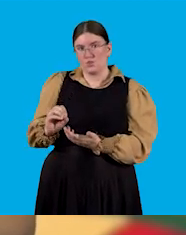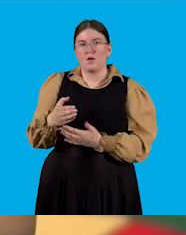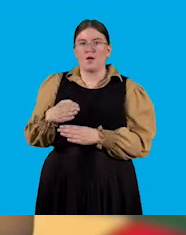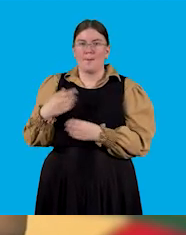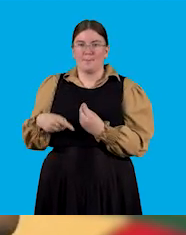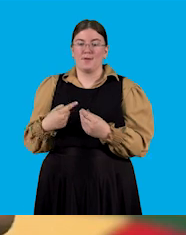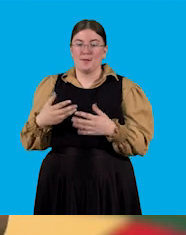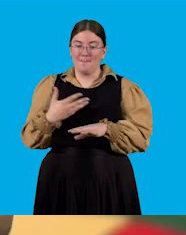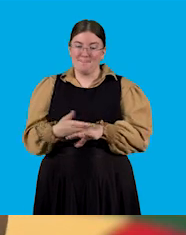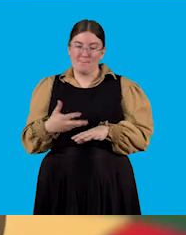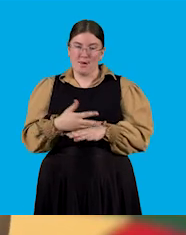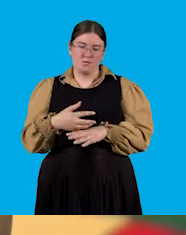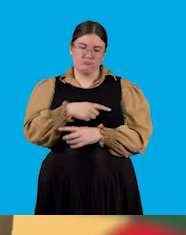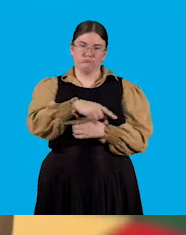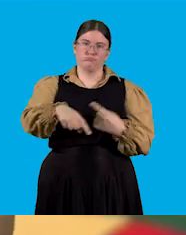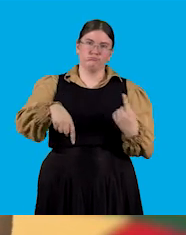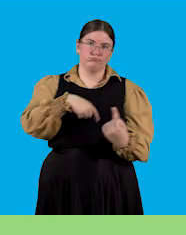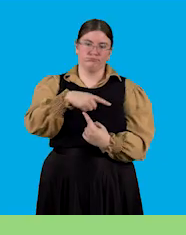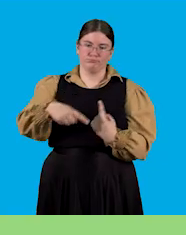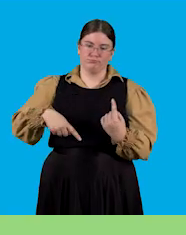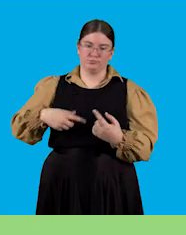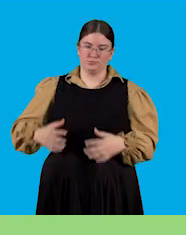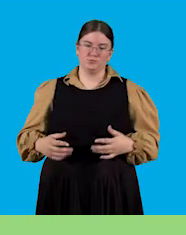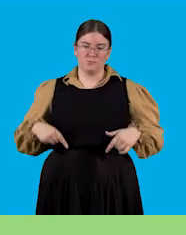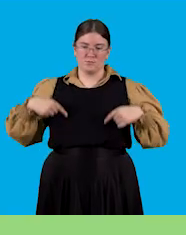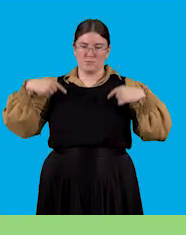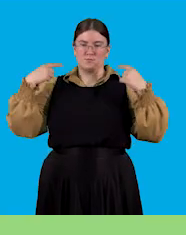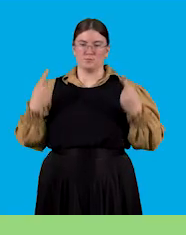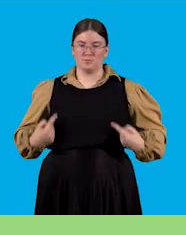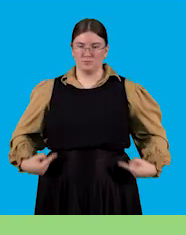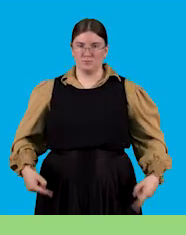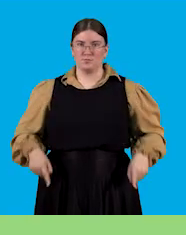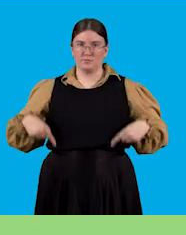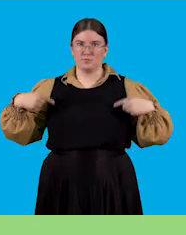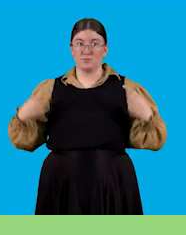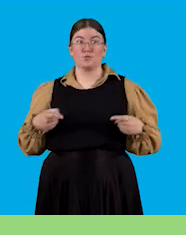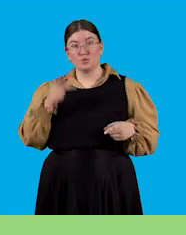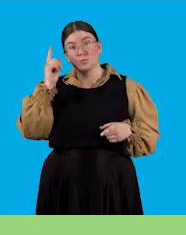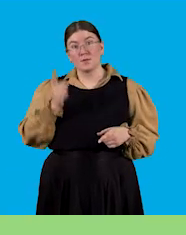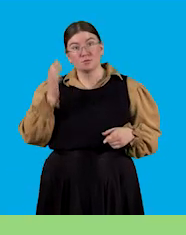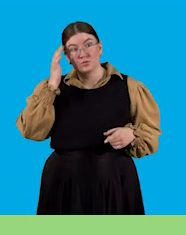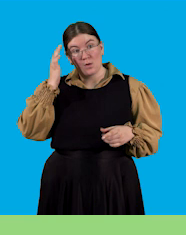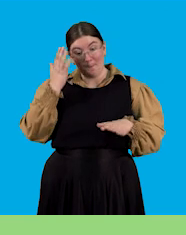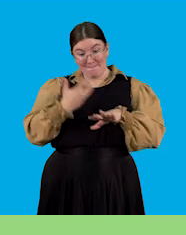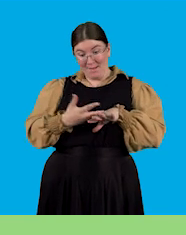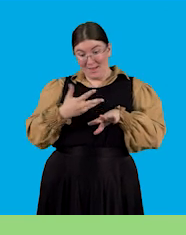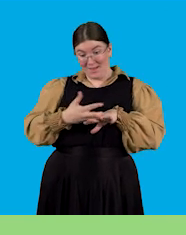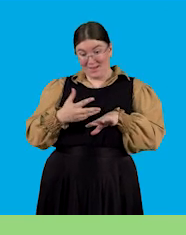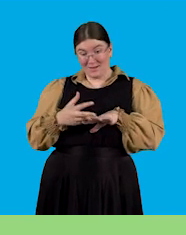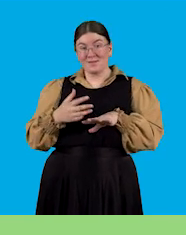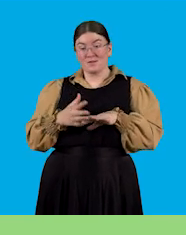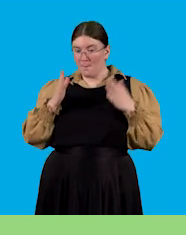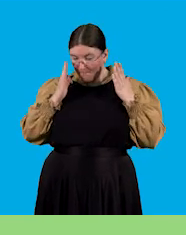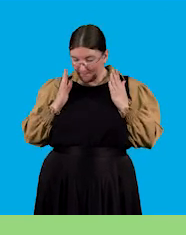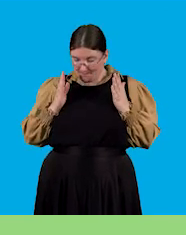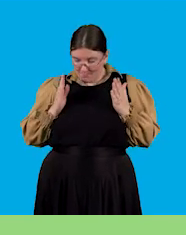circulation of blood. You should know that the circulation of blood happens throughout the body. You should